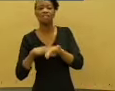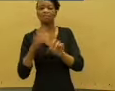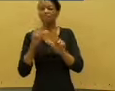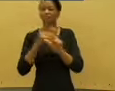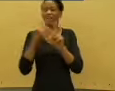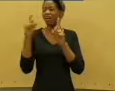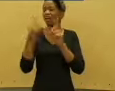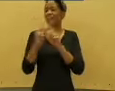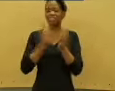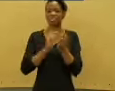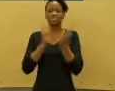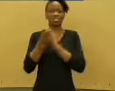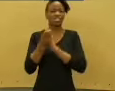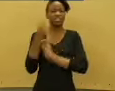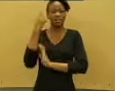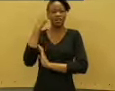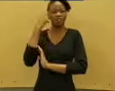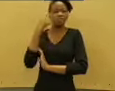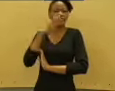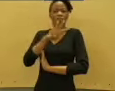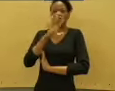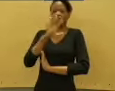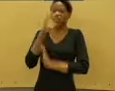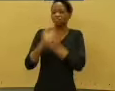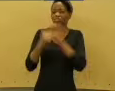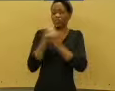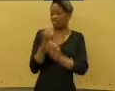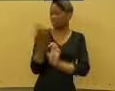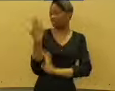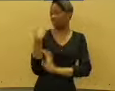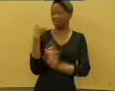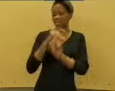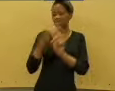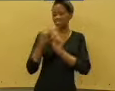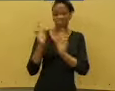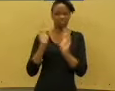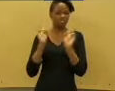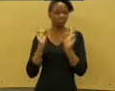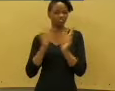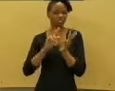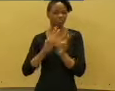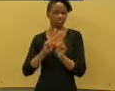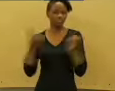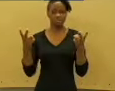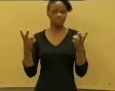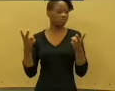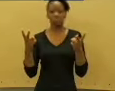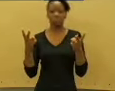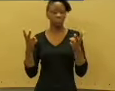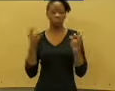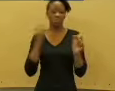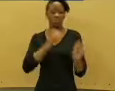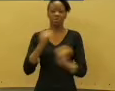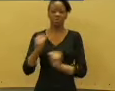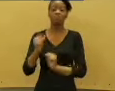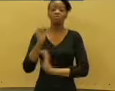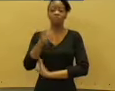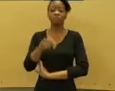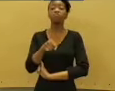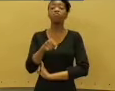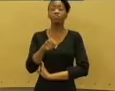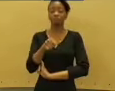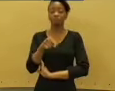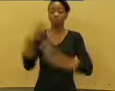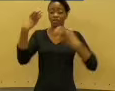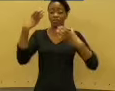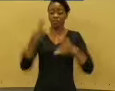like 4 to 5 years. So I think it's very important that like more of an intersectional focus is used